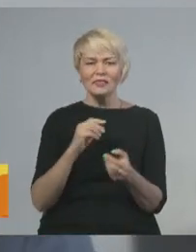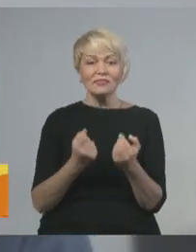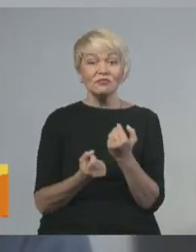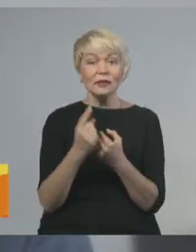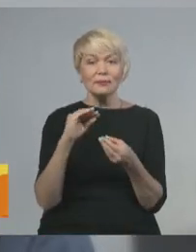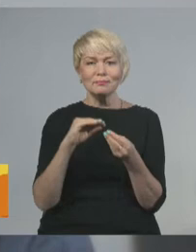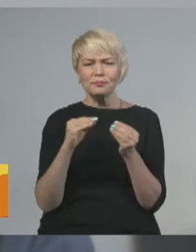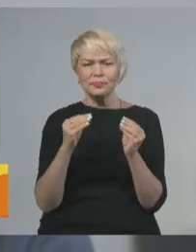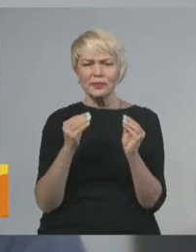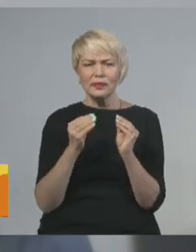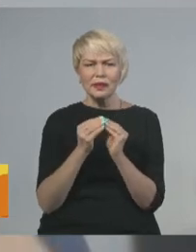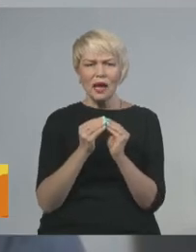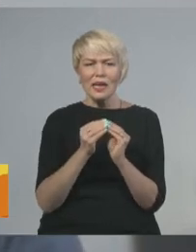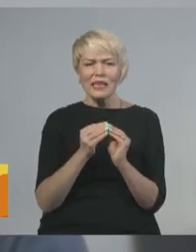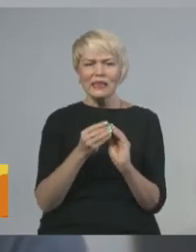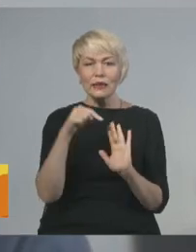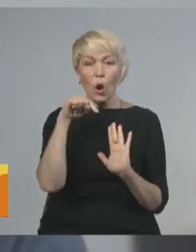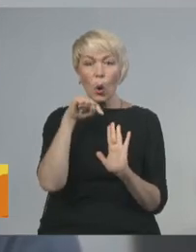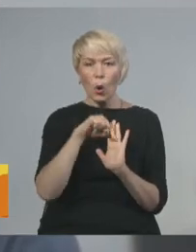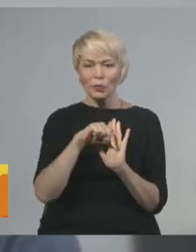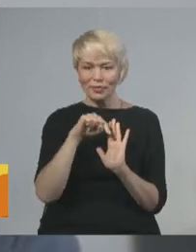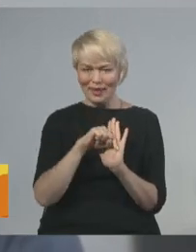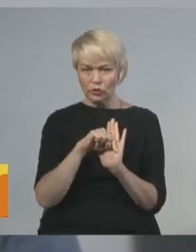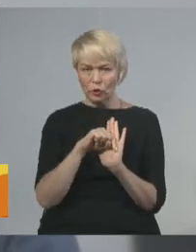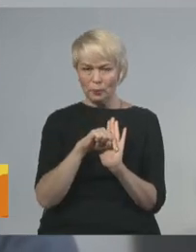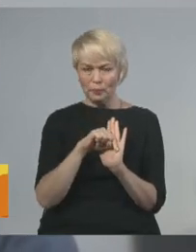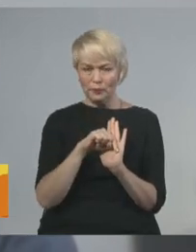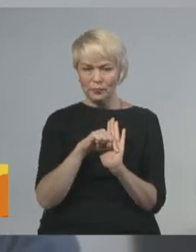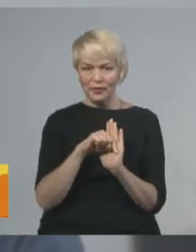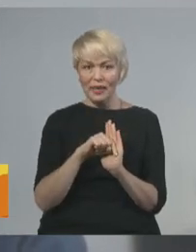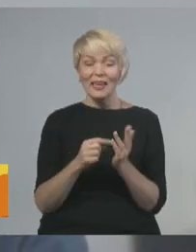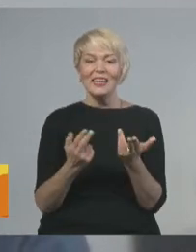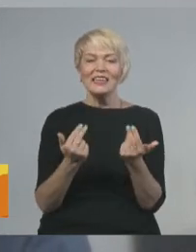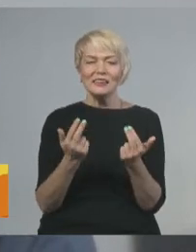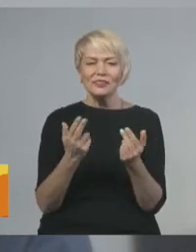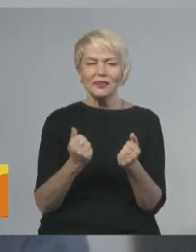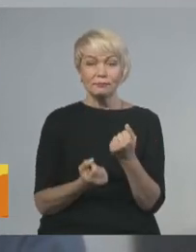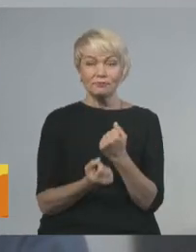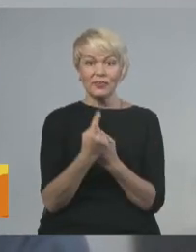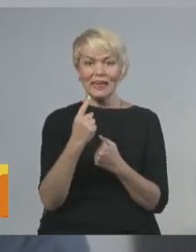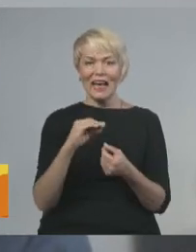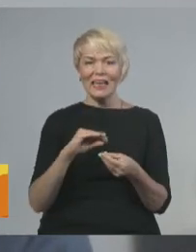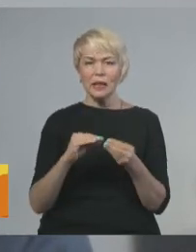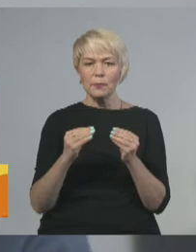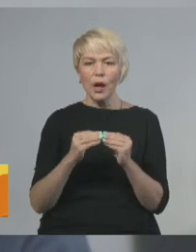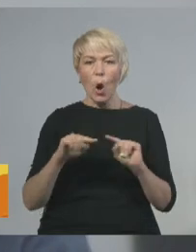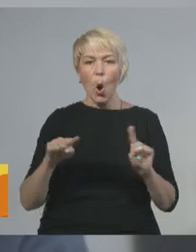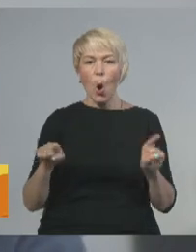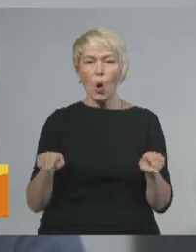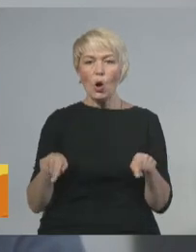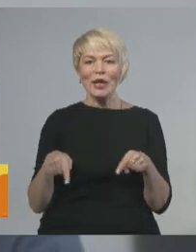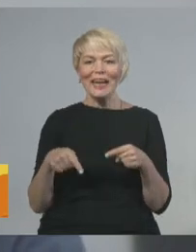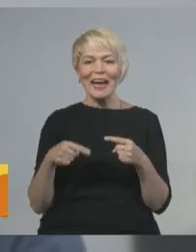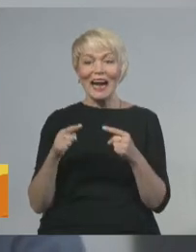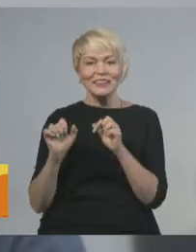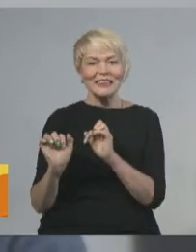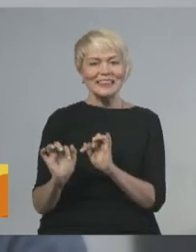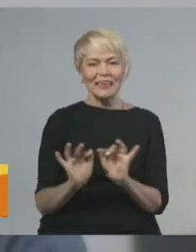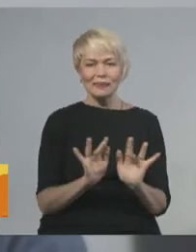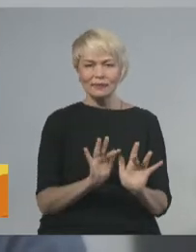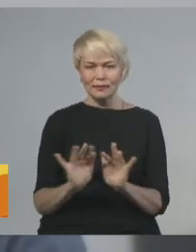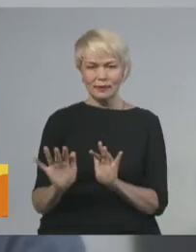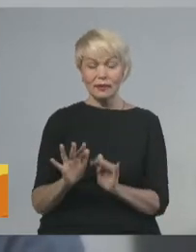organizational life i mean organization of our office life there were advantages and disadvantages as well as with